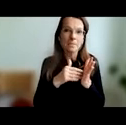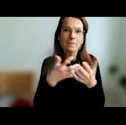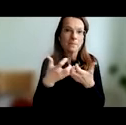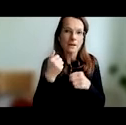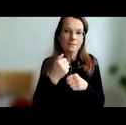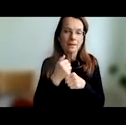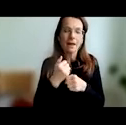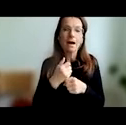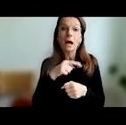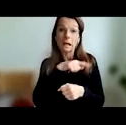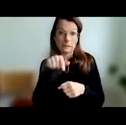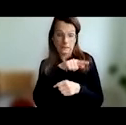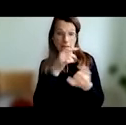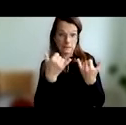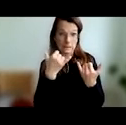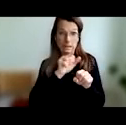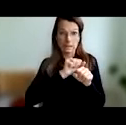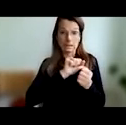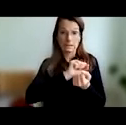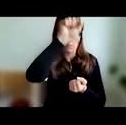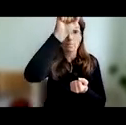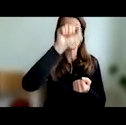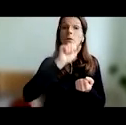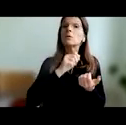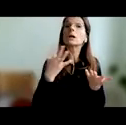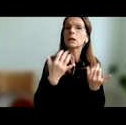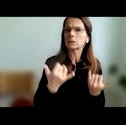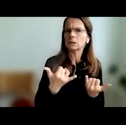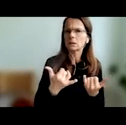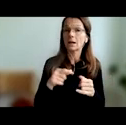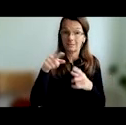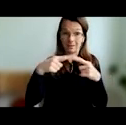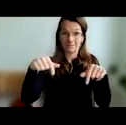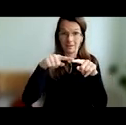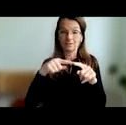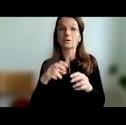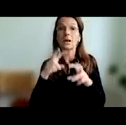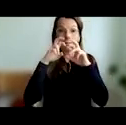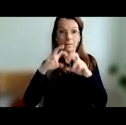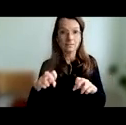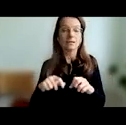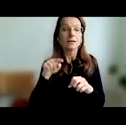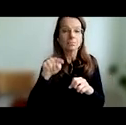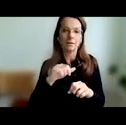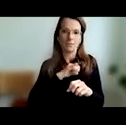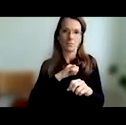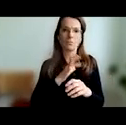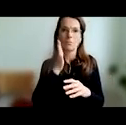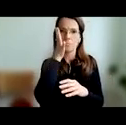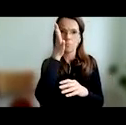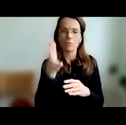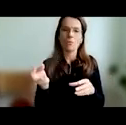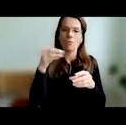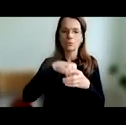It is also important to take into account other sources of information on future developments in